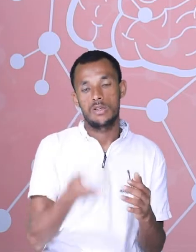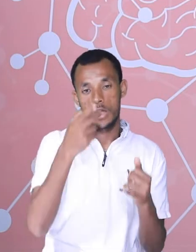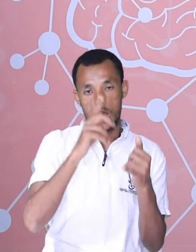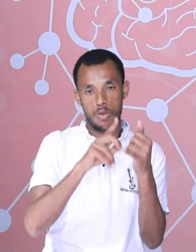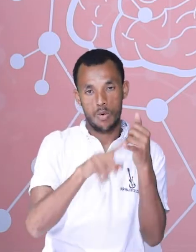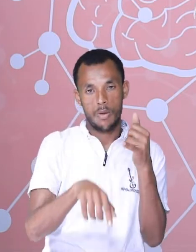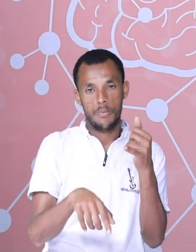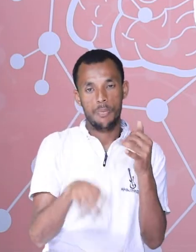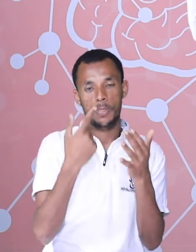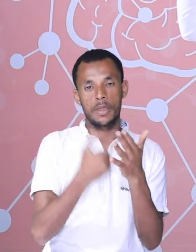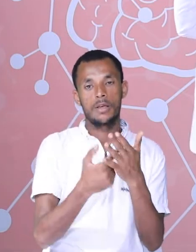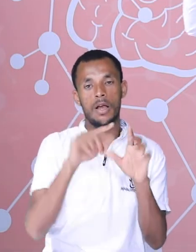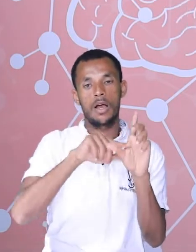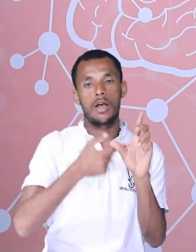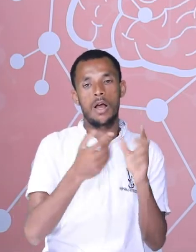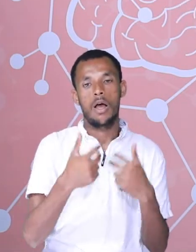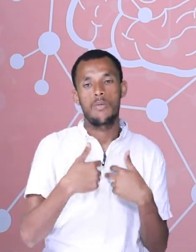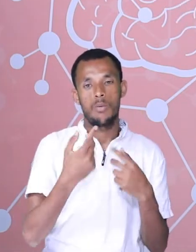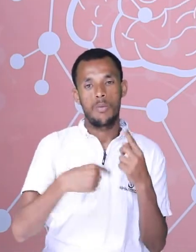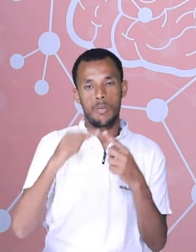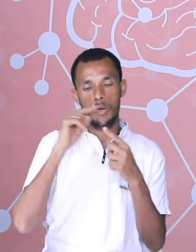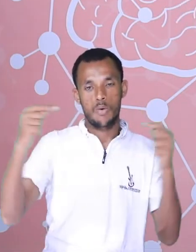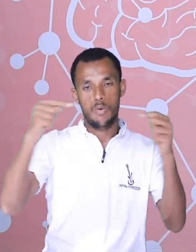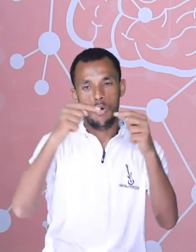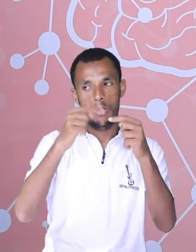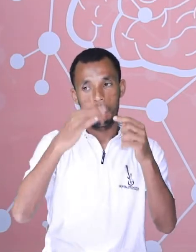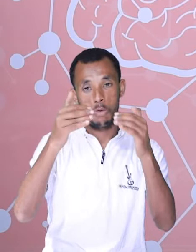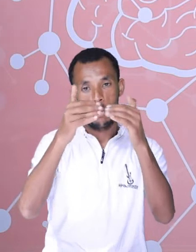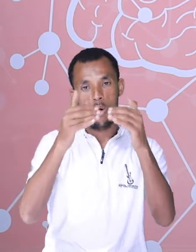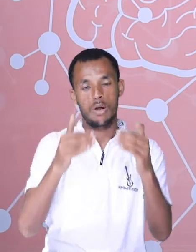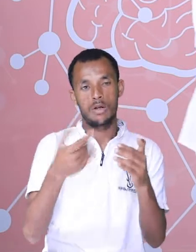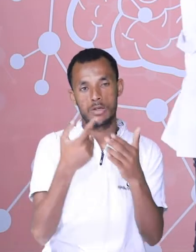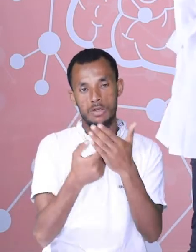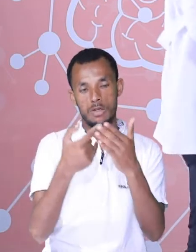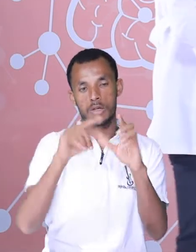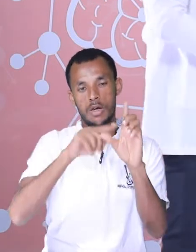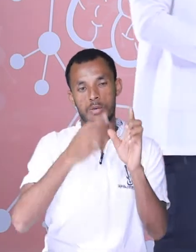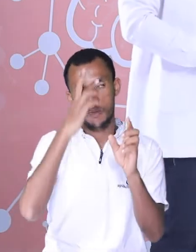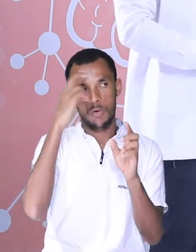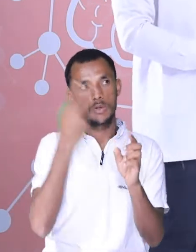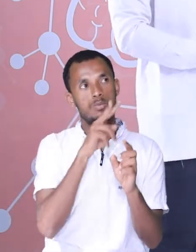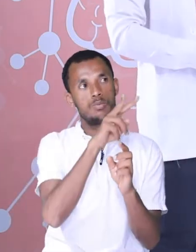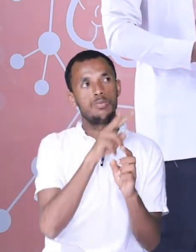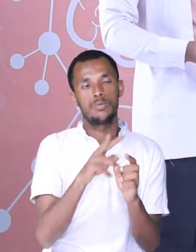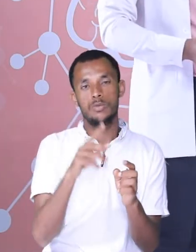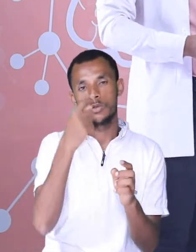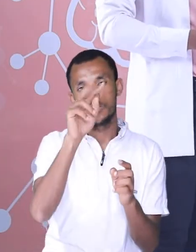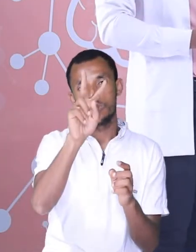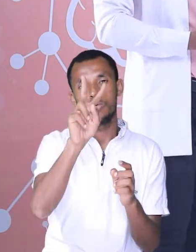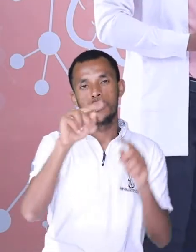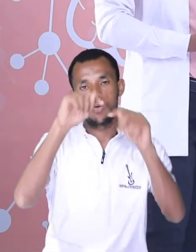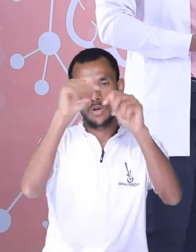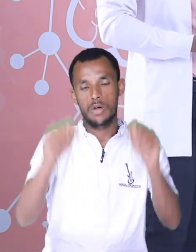last one is this angle have to be congruent to this angle because the two triangles